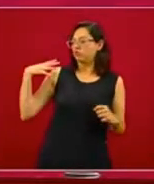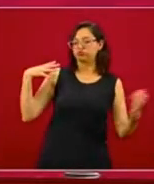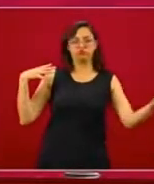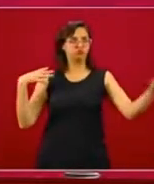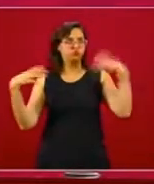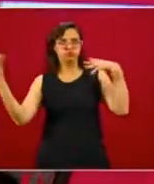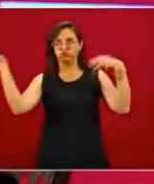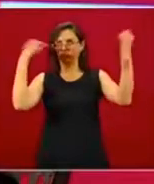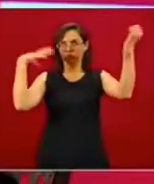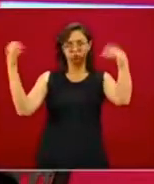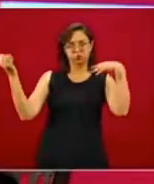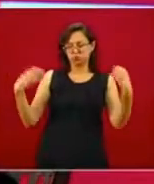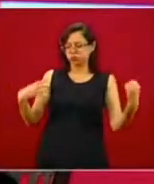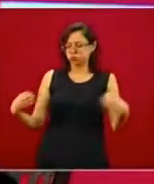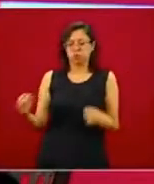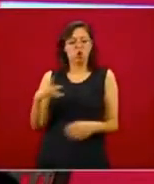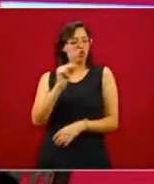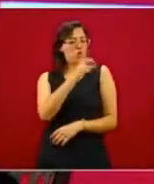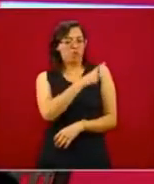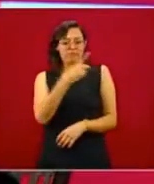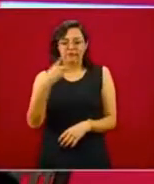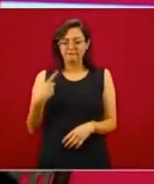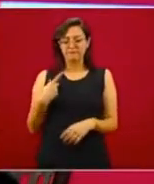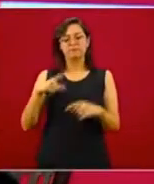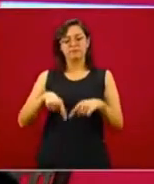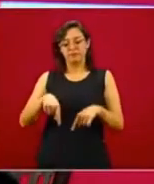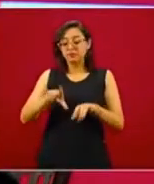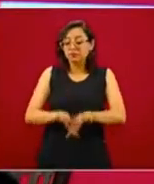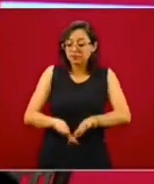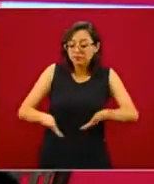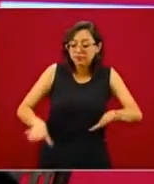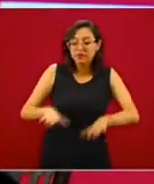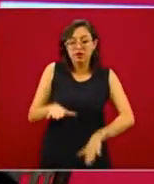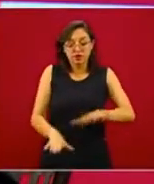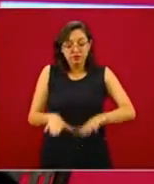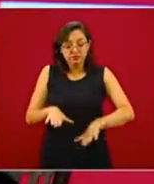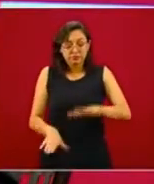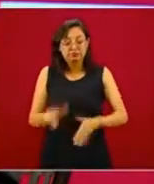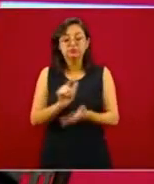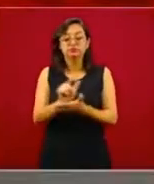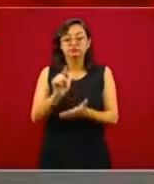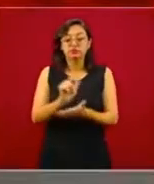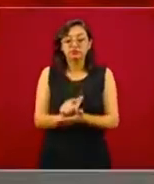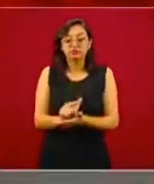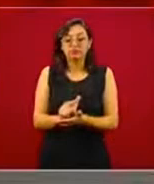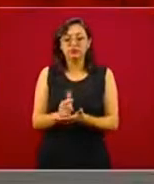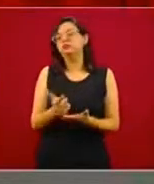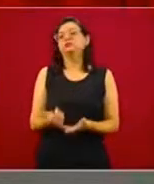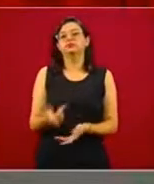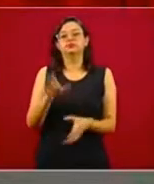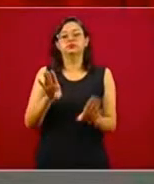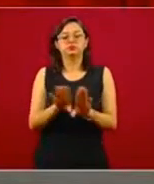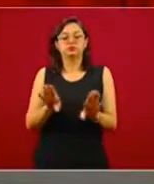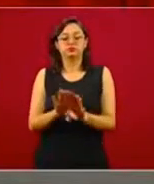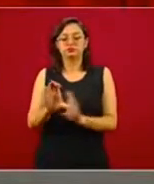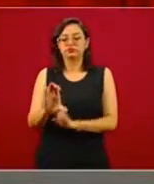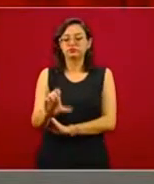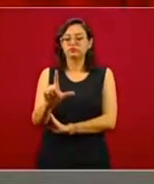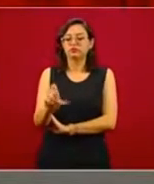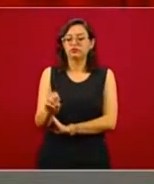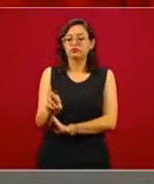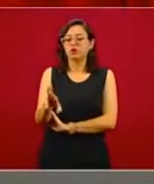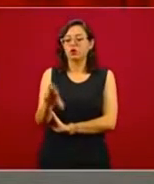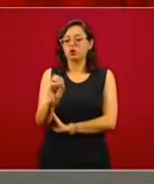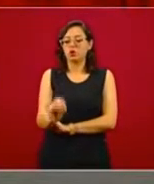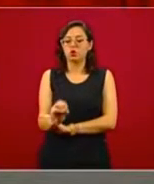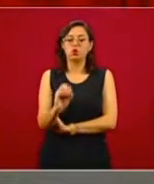we are not recommending sanitizing arcs. Other questions are about the sanitizing mats, if they